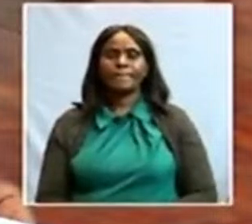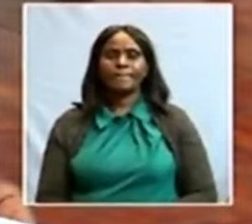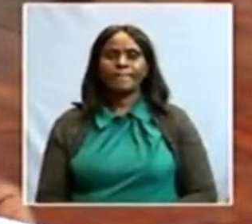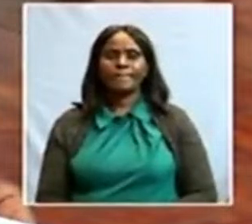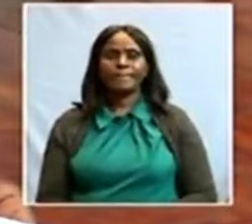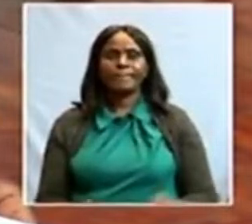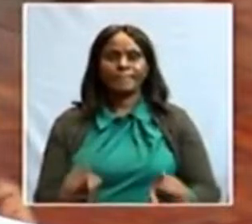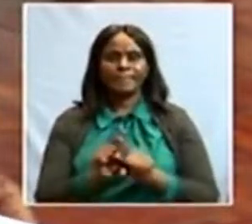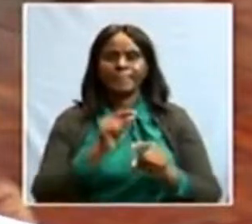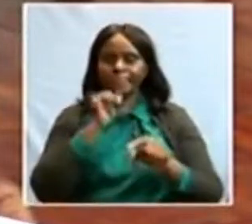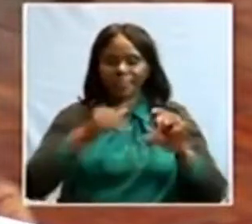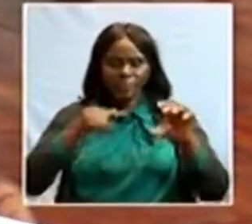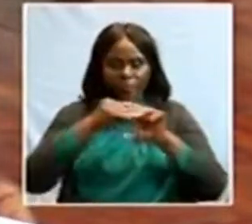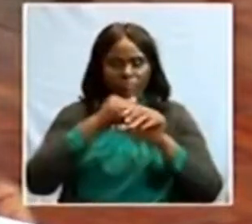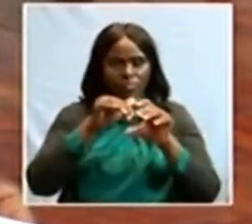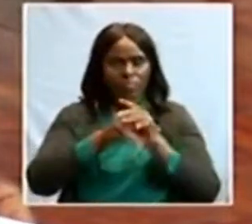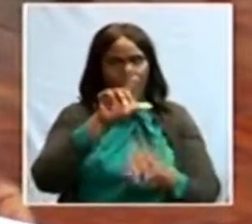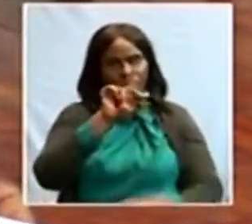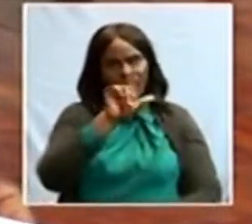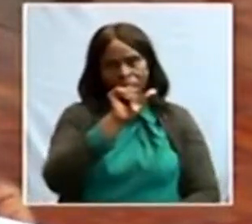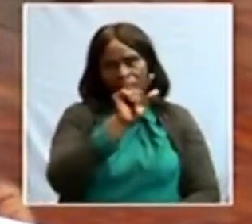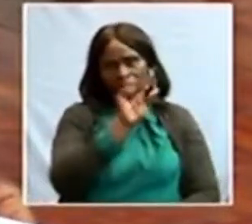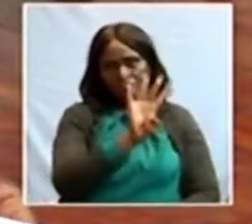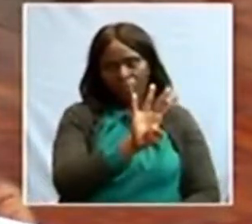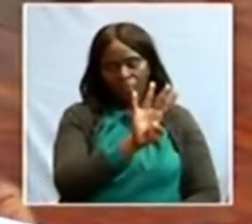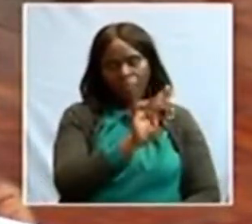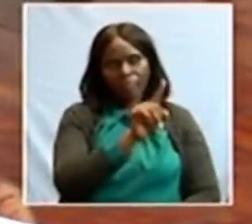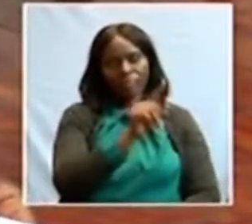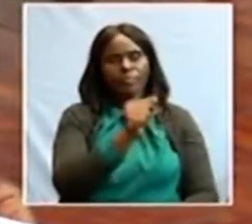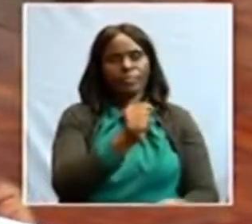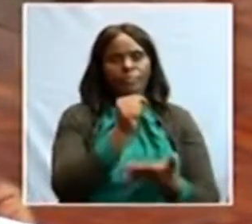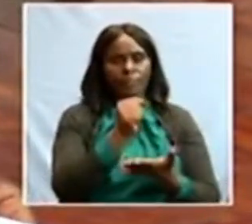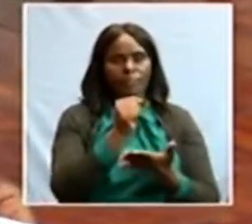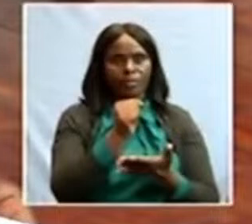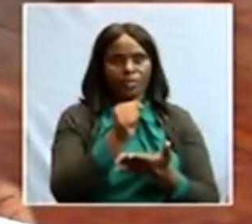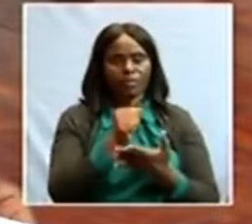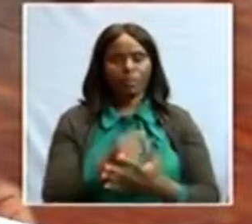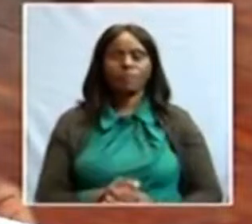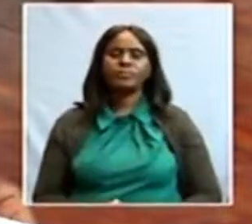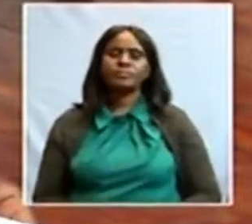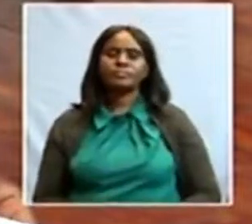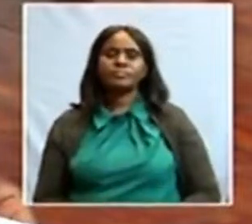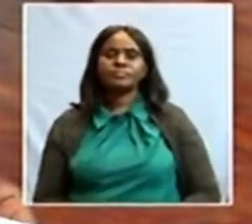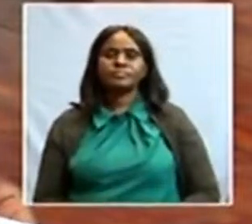So it was not included in the 2024 budget.